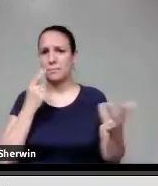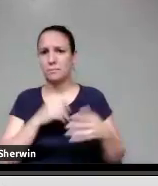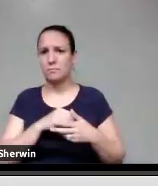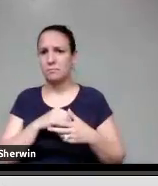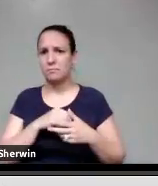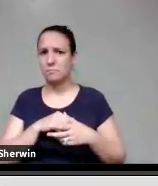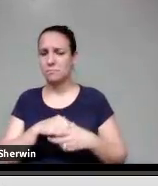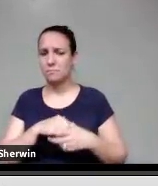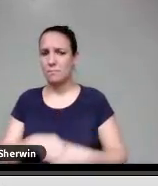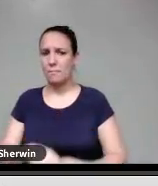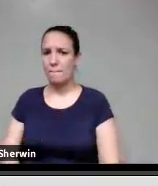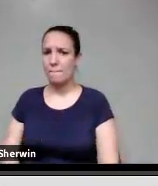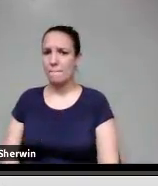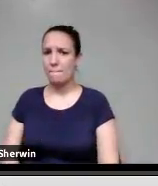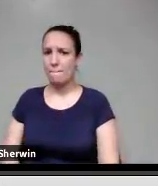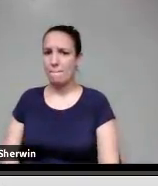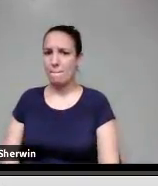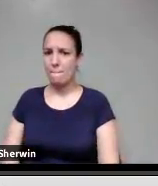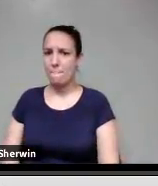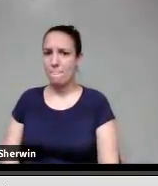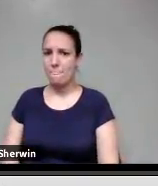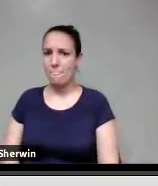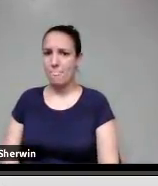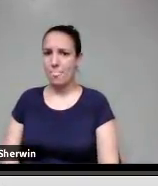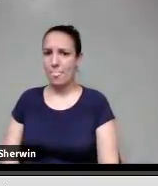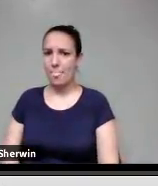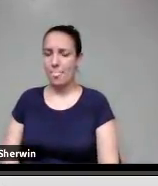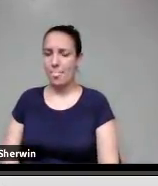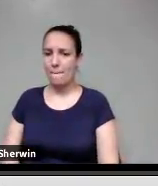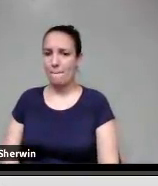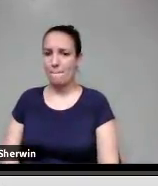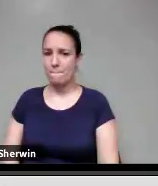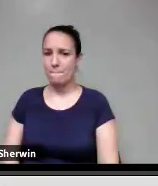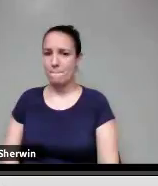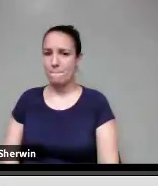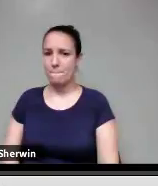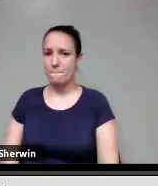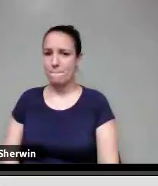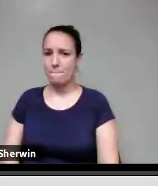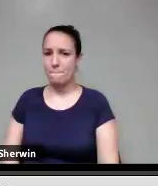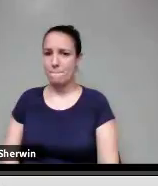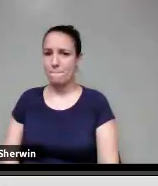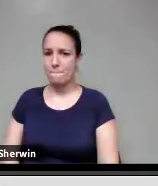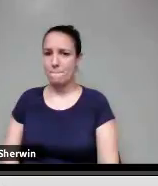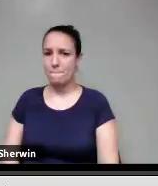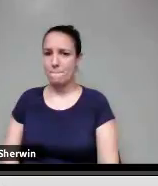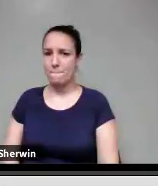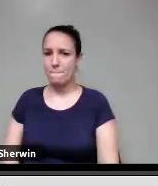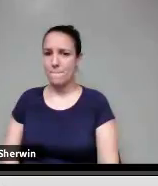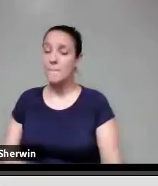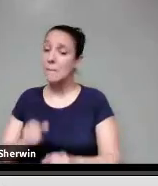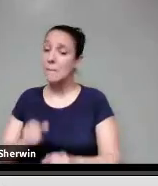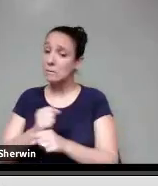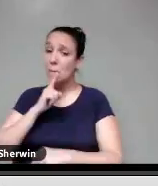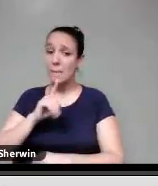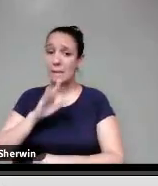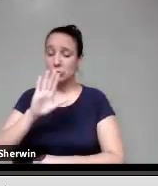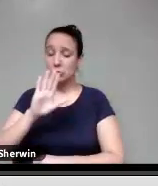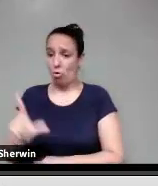true. So again, make sure your libraries that you use is not overwhelming to the people that you're trying